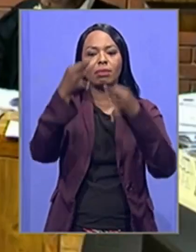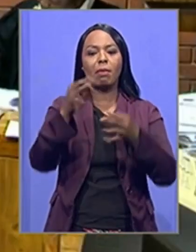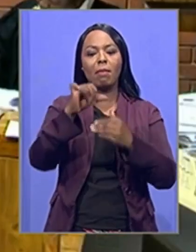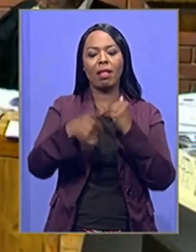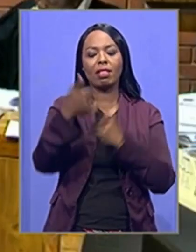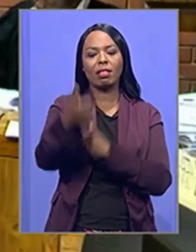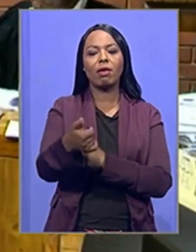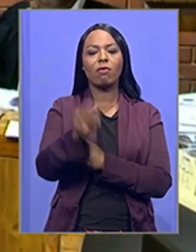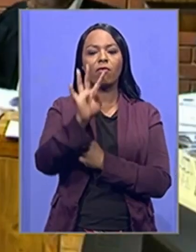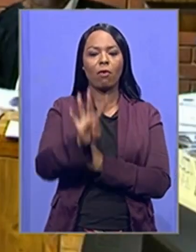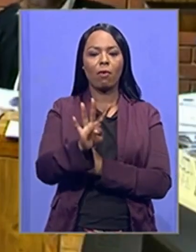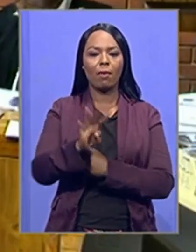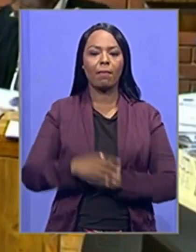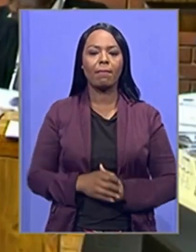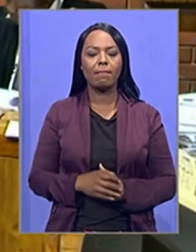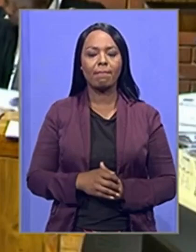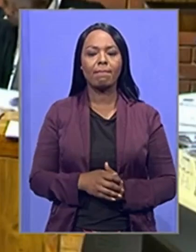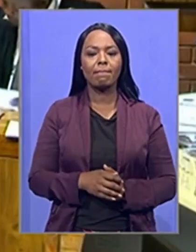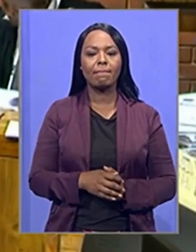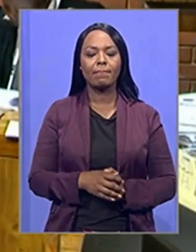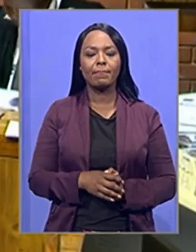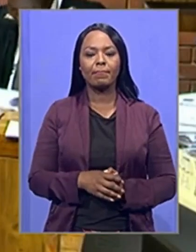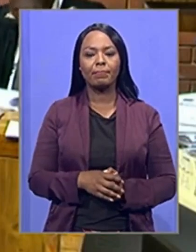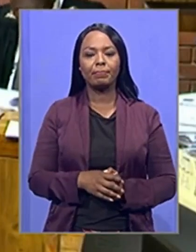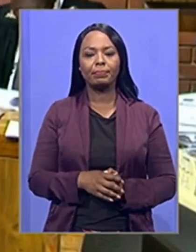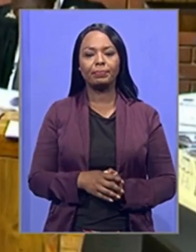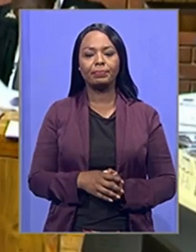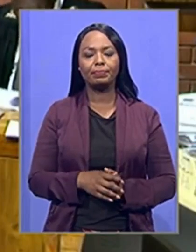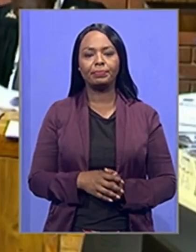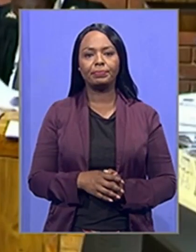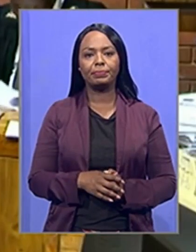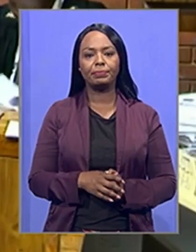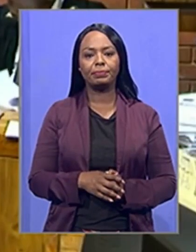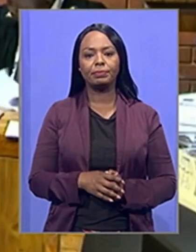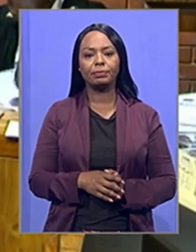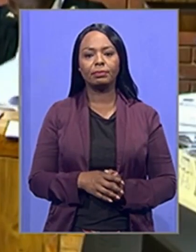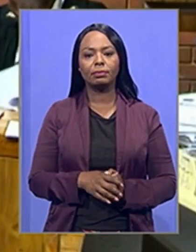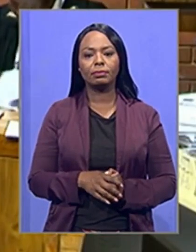4. Offenses Timo, SABC News, Pretoria.